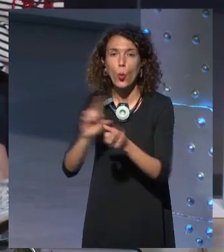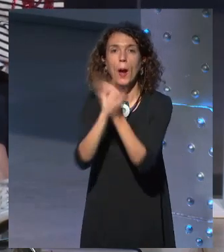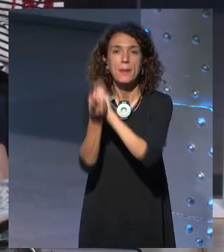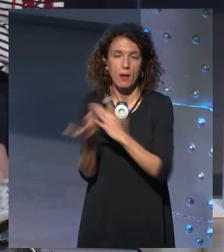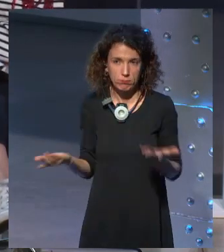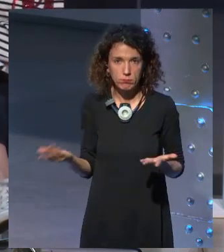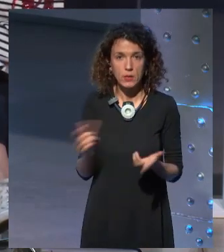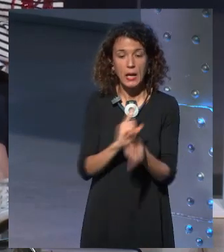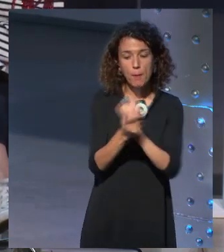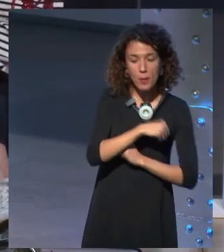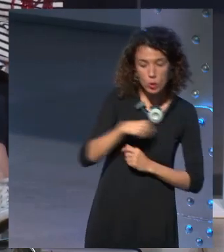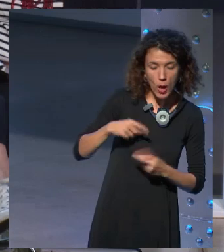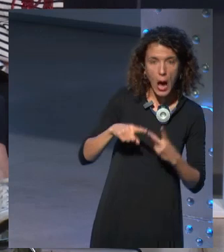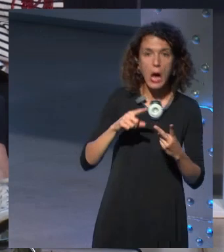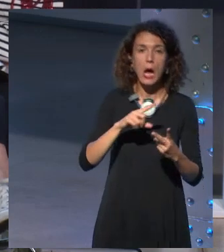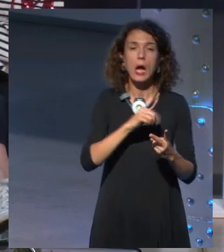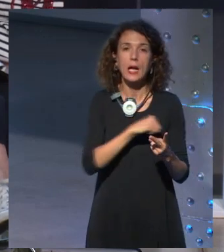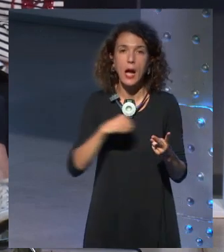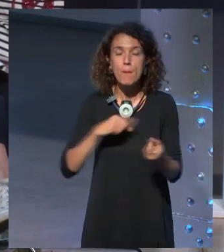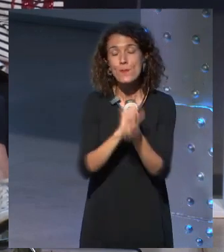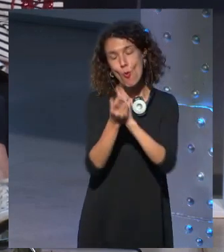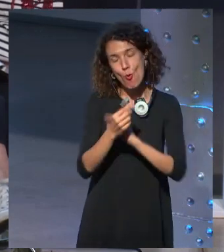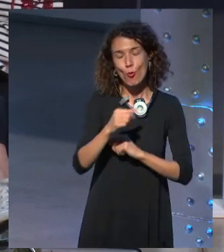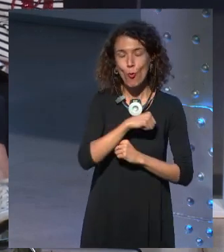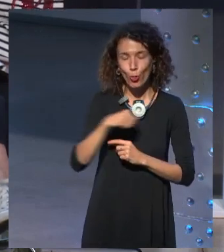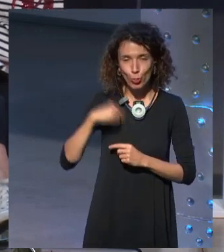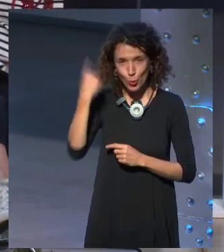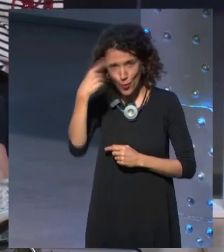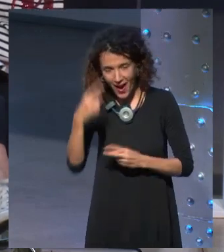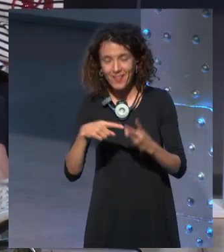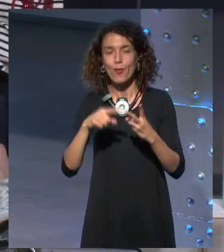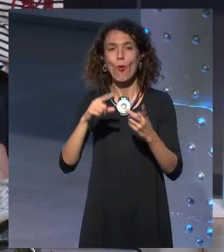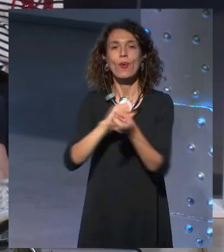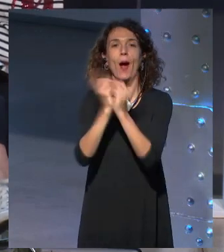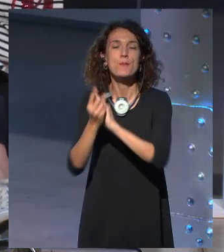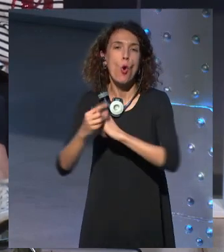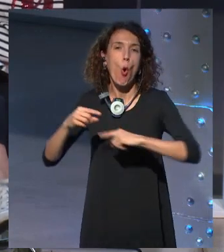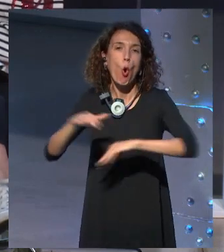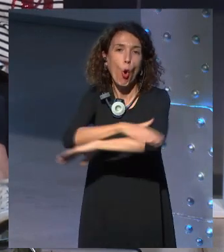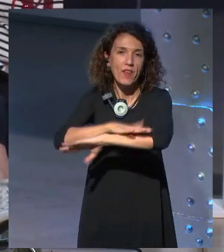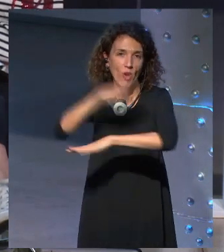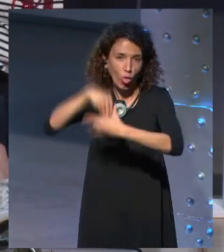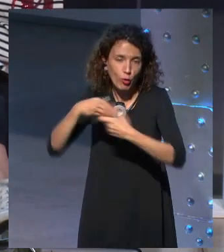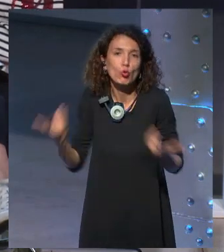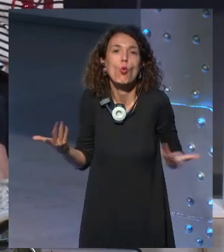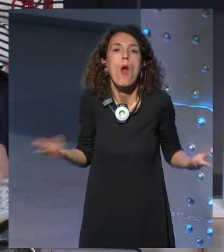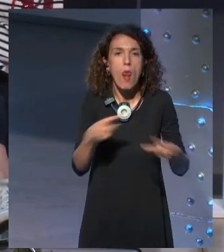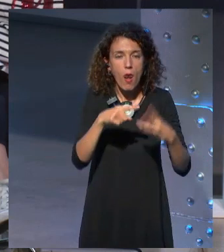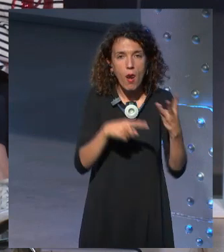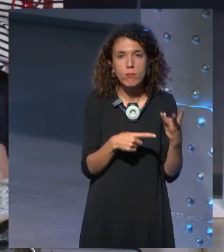education systems? The personal shift, cultural shift, or executive shift?